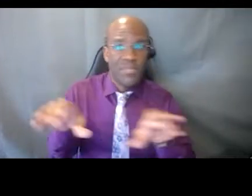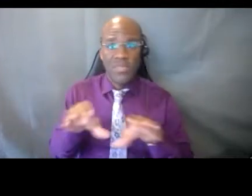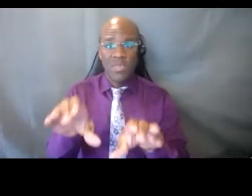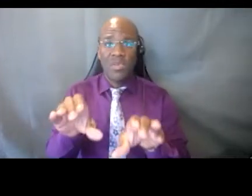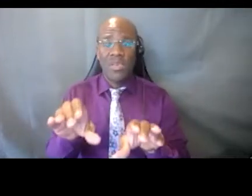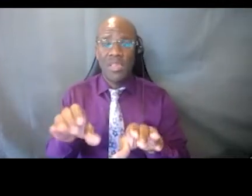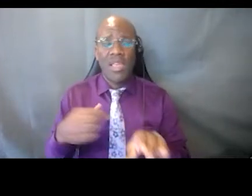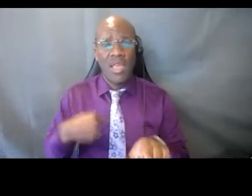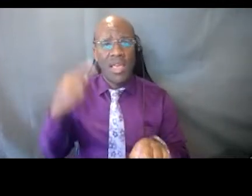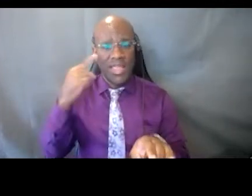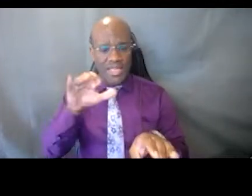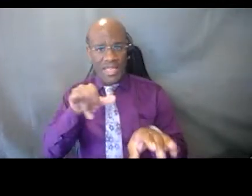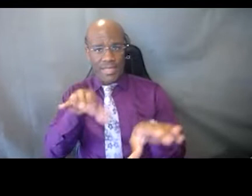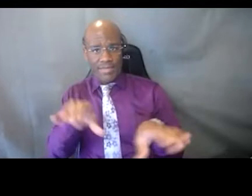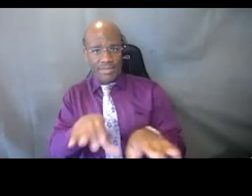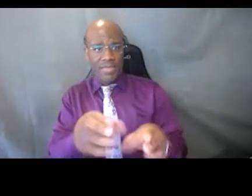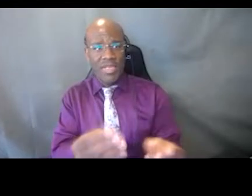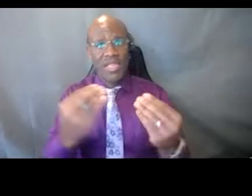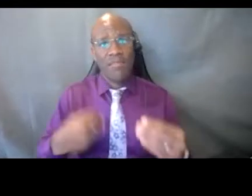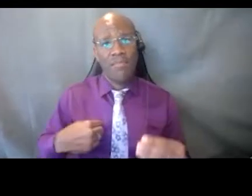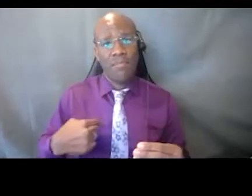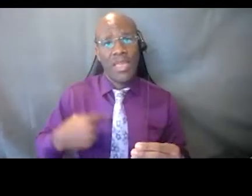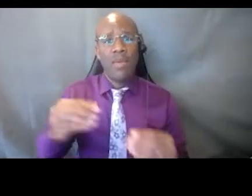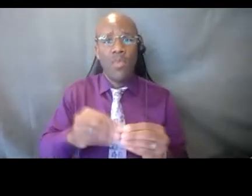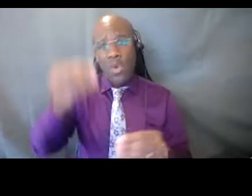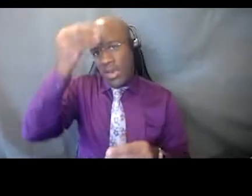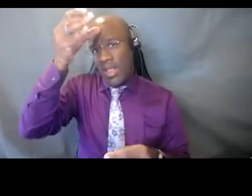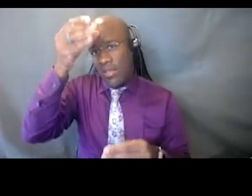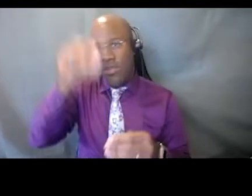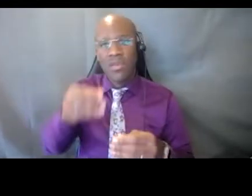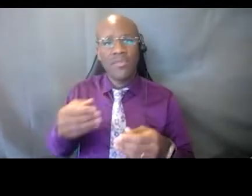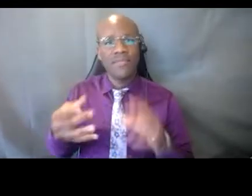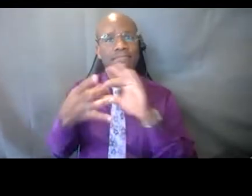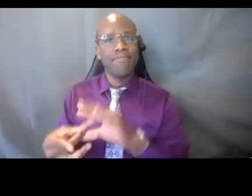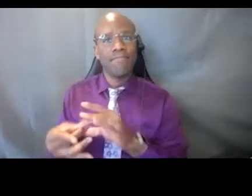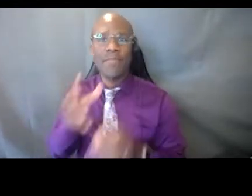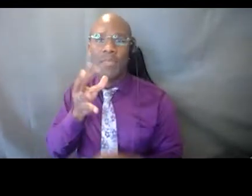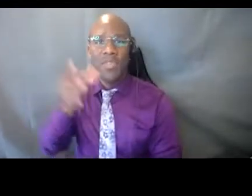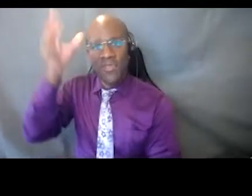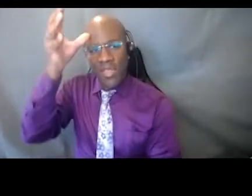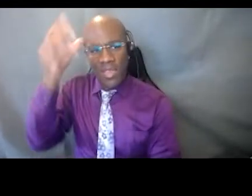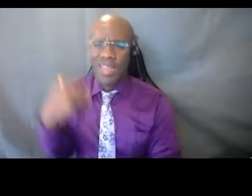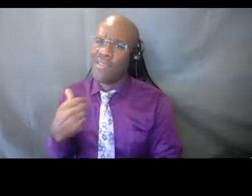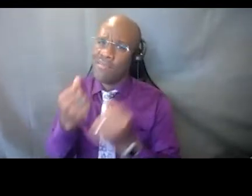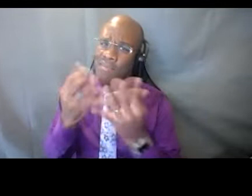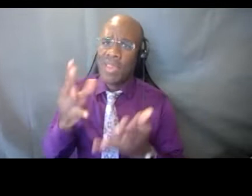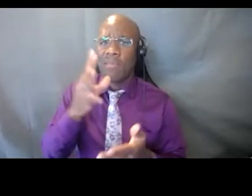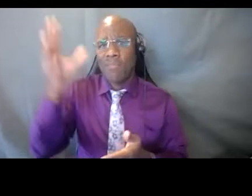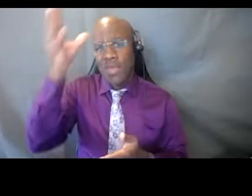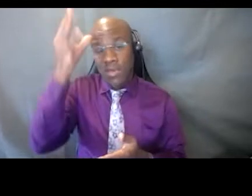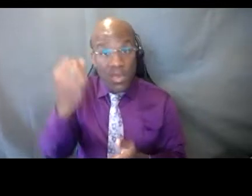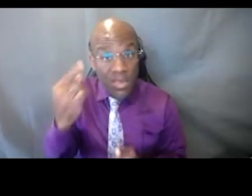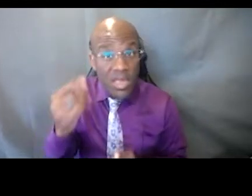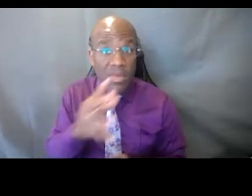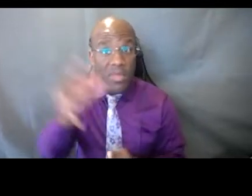more knowledge as you speak to parents. There weren't many Black parents, but just parents in general. Were